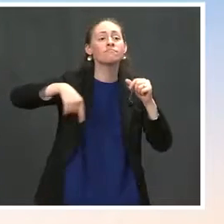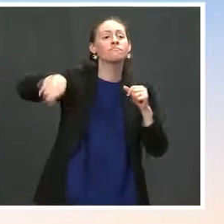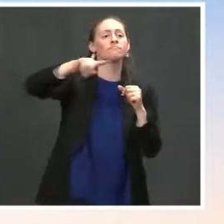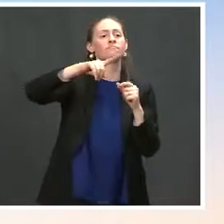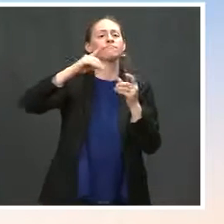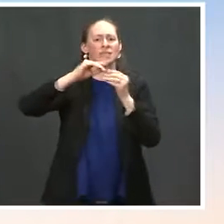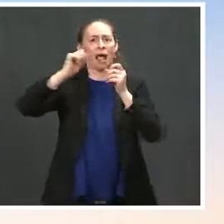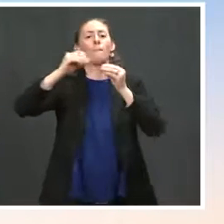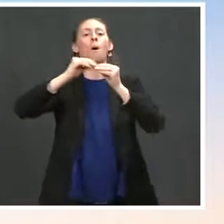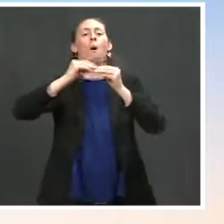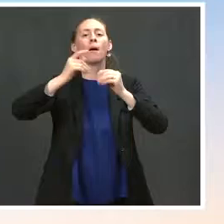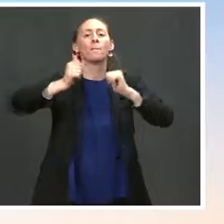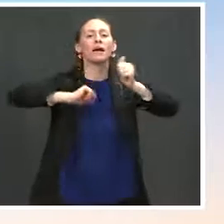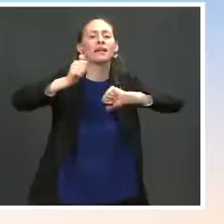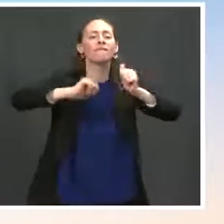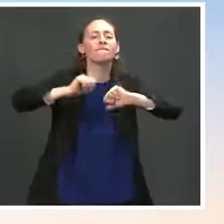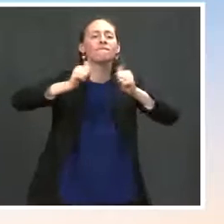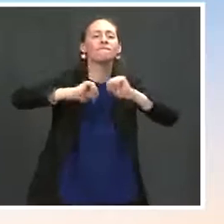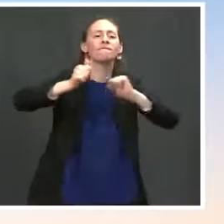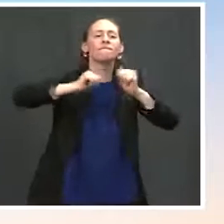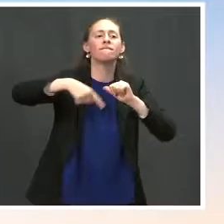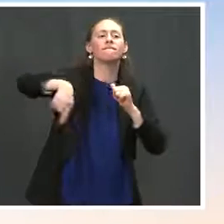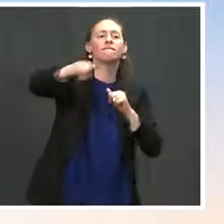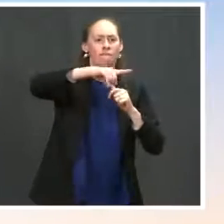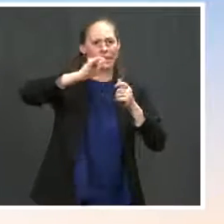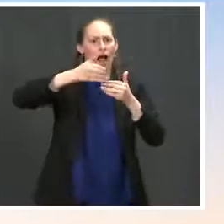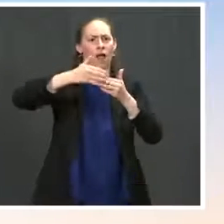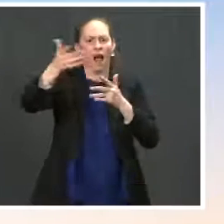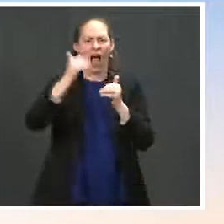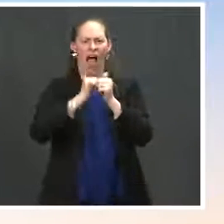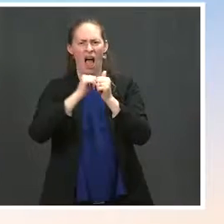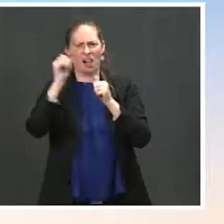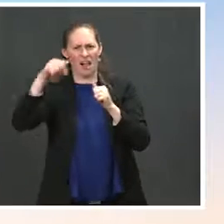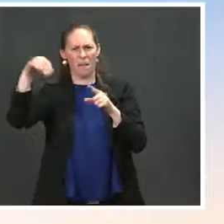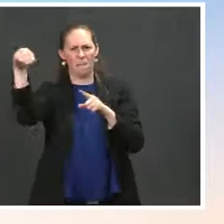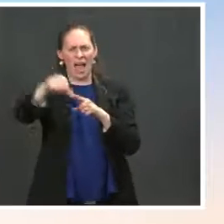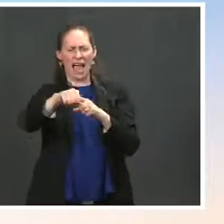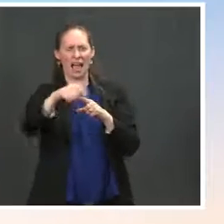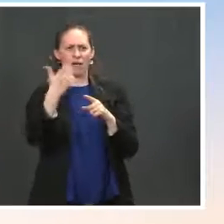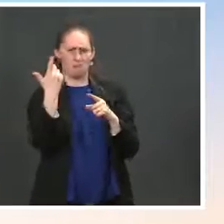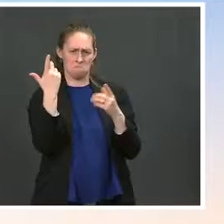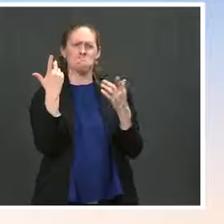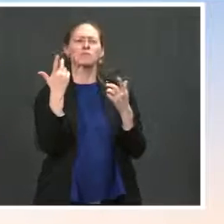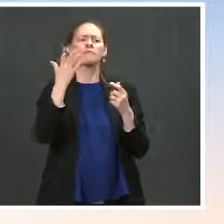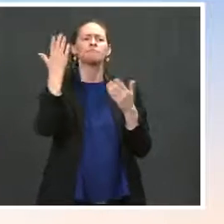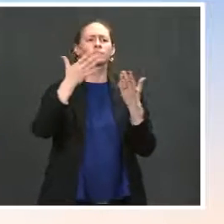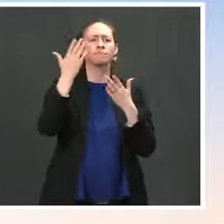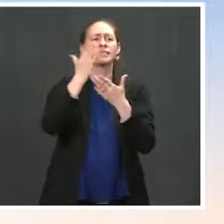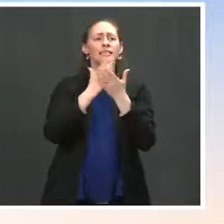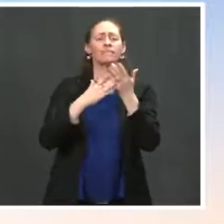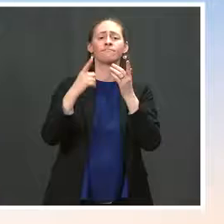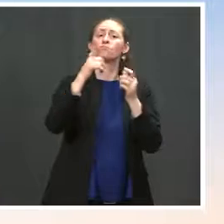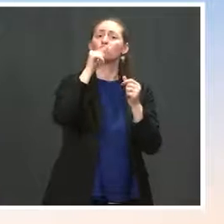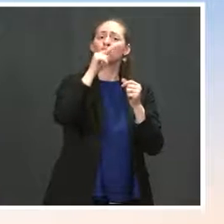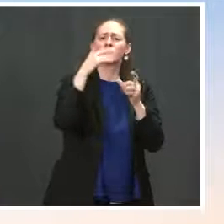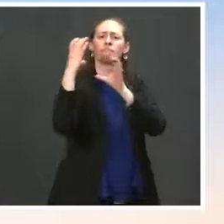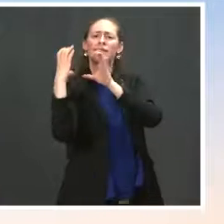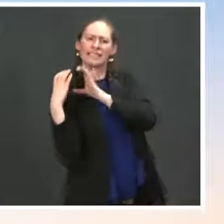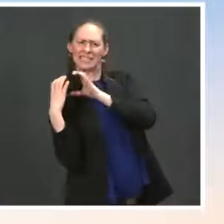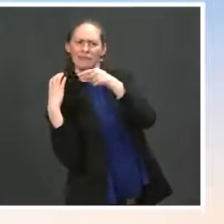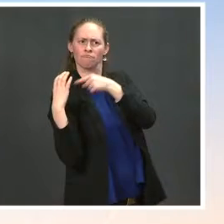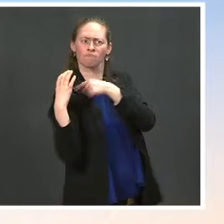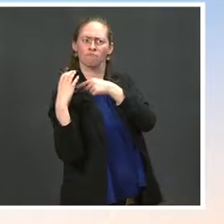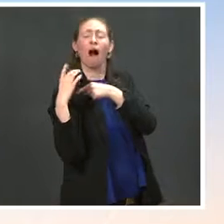propose a way to pay for it. His view is that can be on the backs of the wealthiest Americans who can afford it,